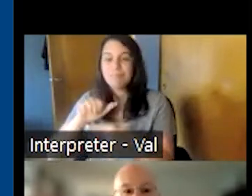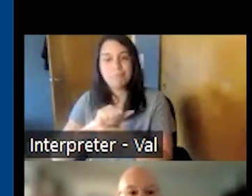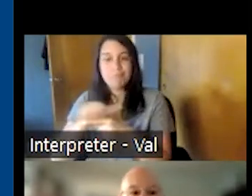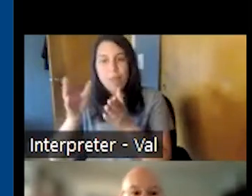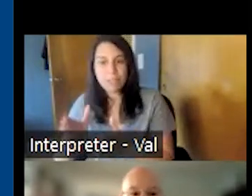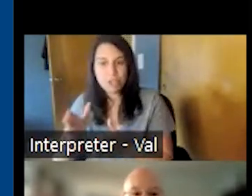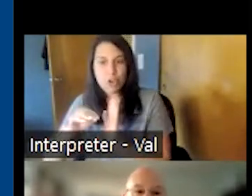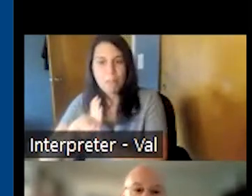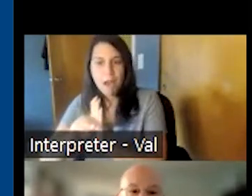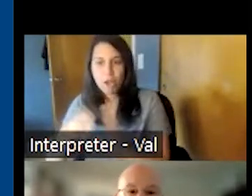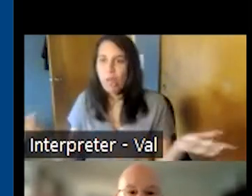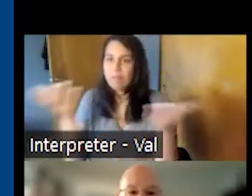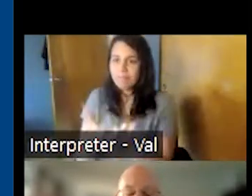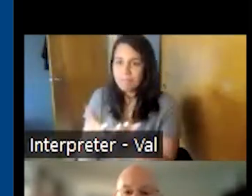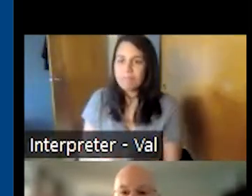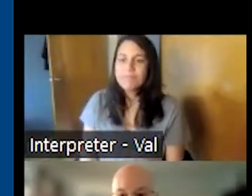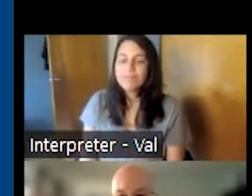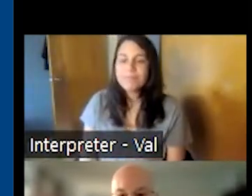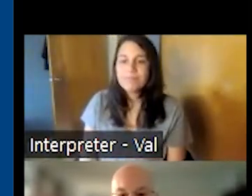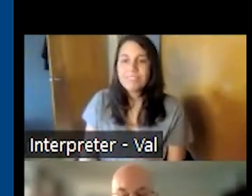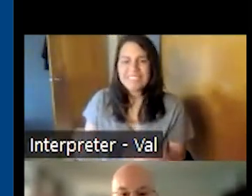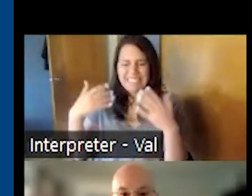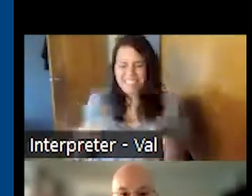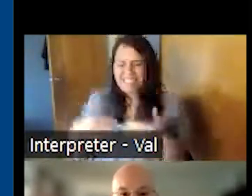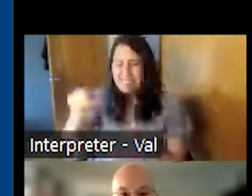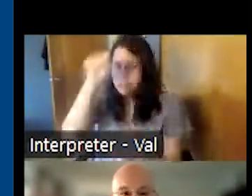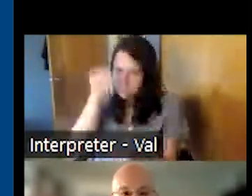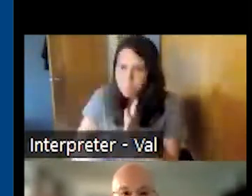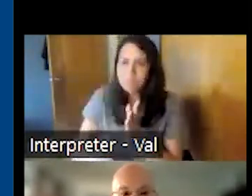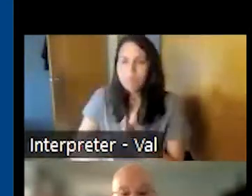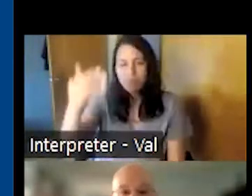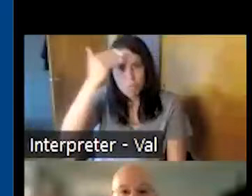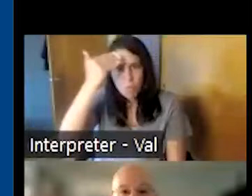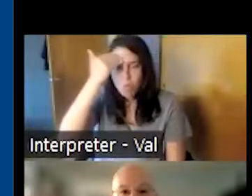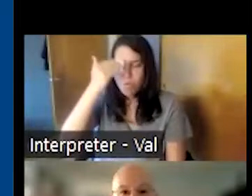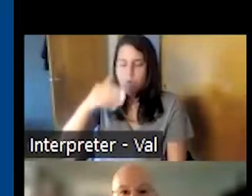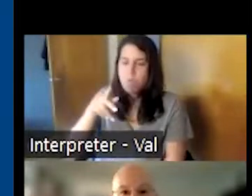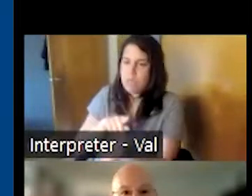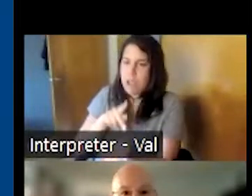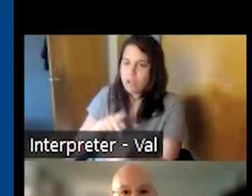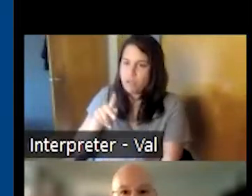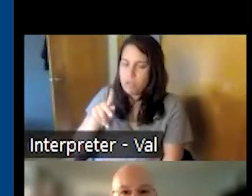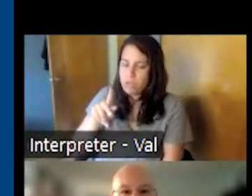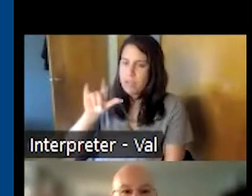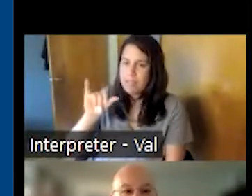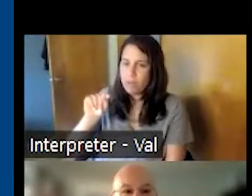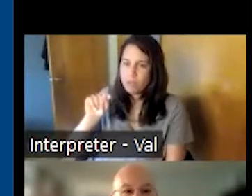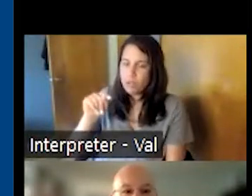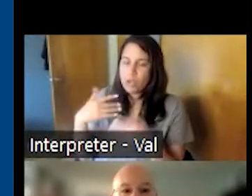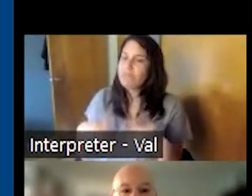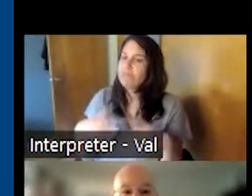by noting Kim's encyclopedic knowledge of the psychiatry literature, which anyone who knows him has discussed at some